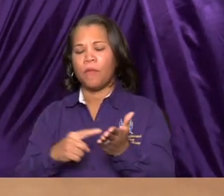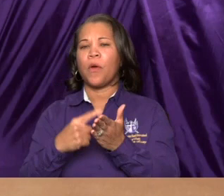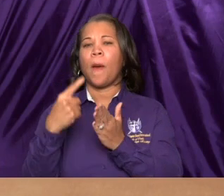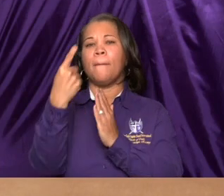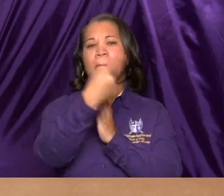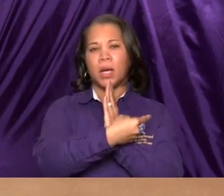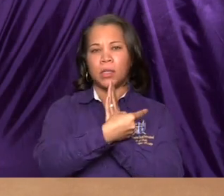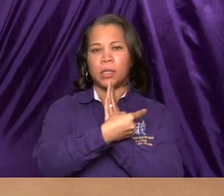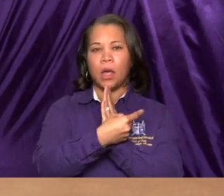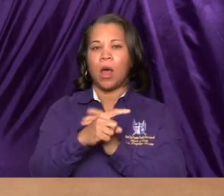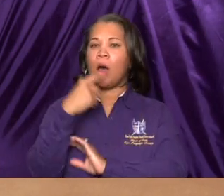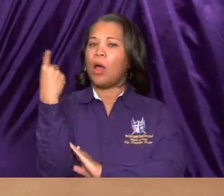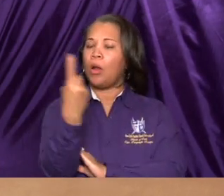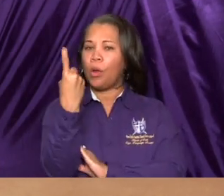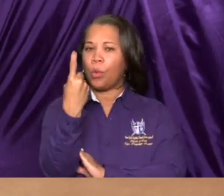Alone in the dark,